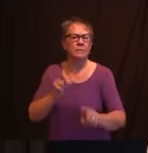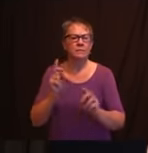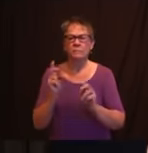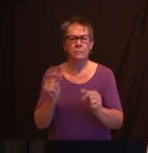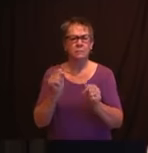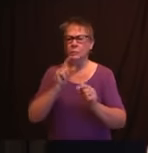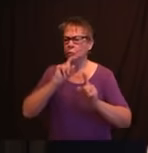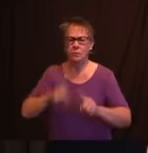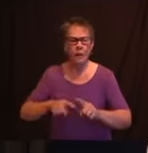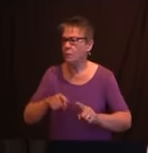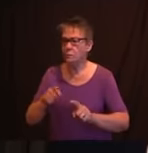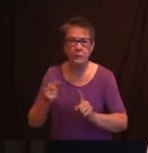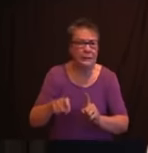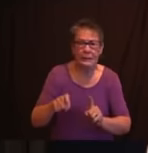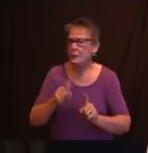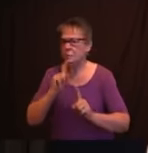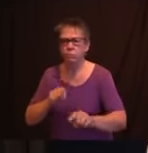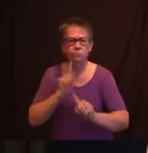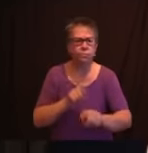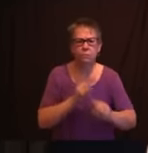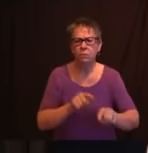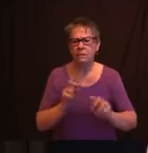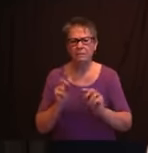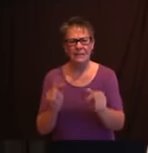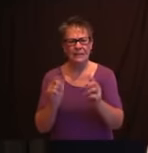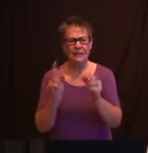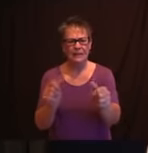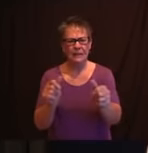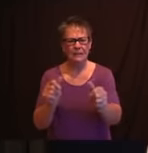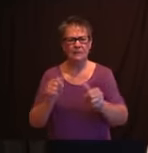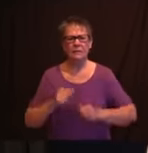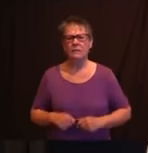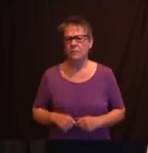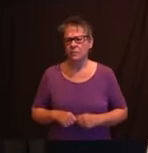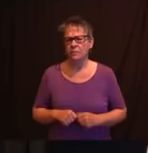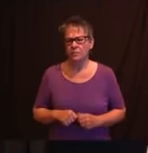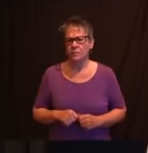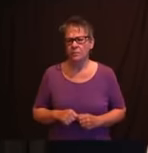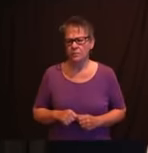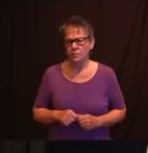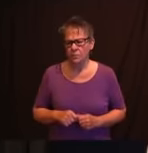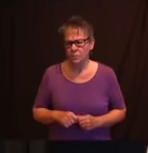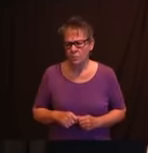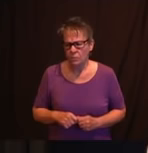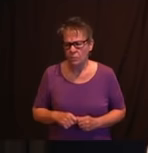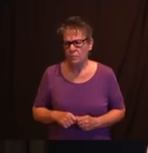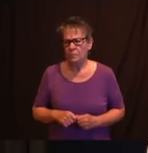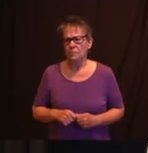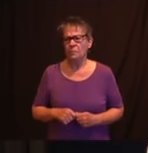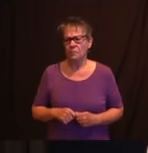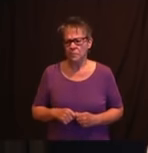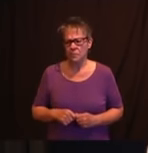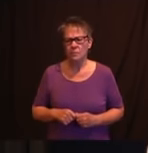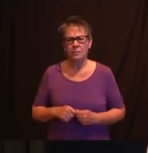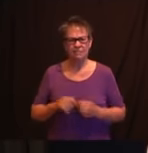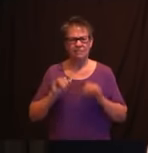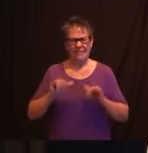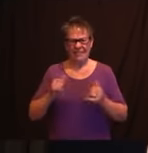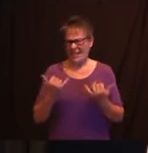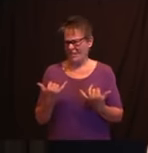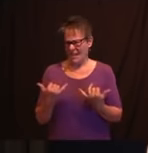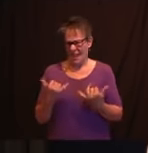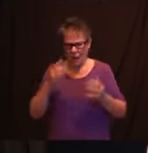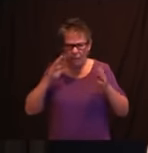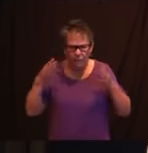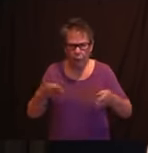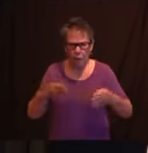short-term issues, and this requires communication, coordination, and collaboration. The past 3 months